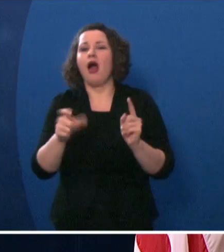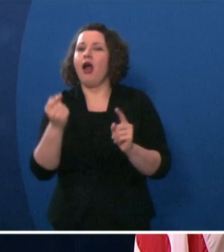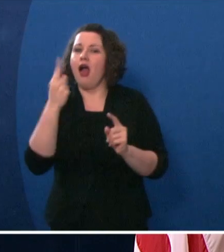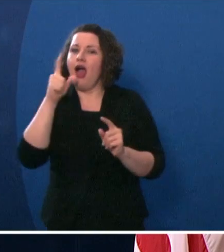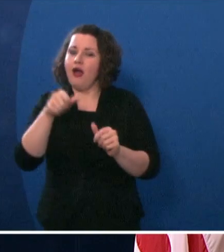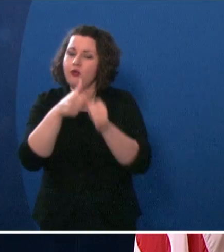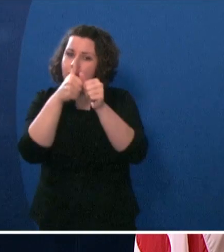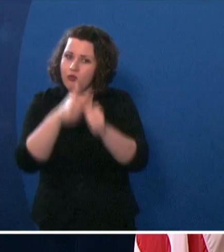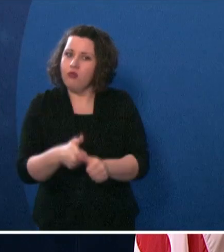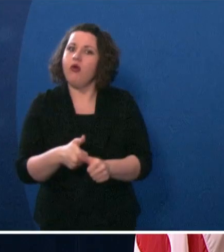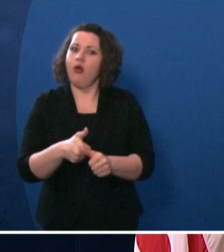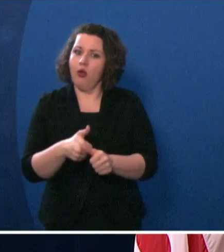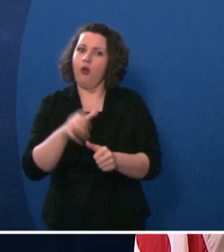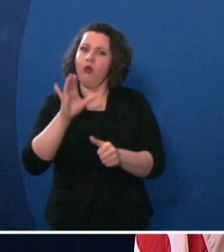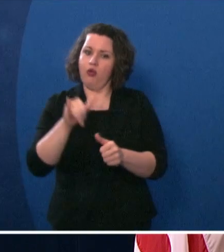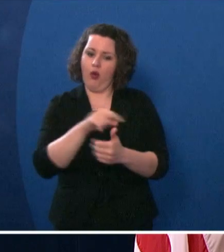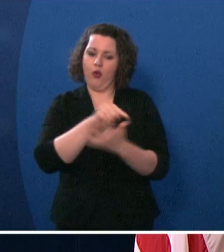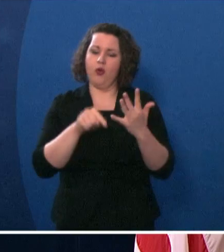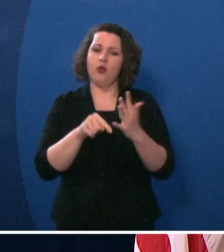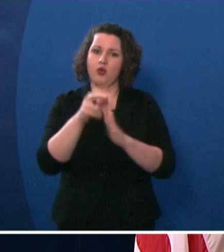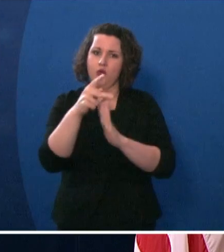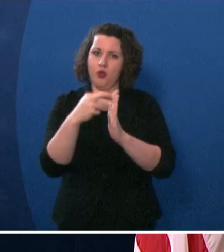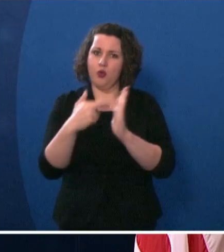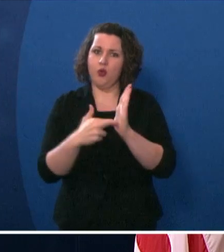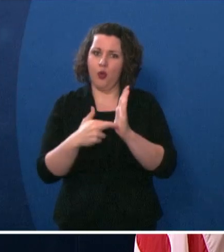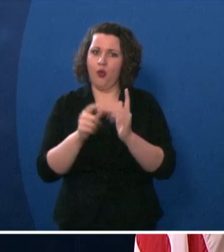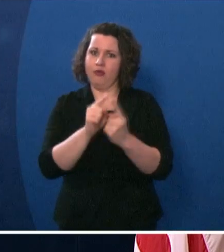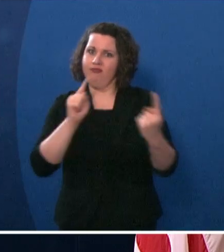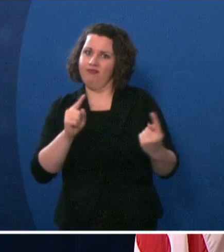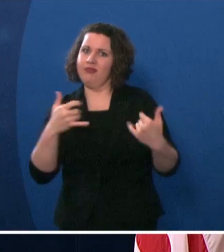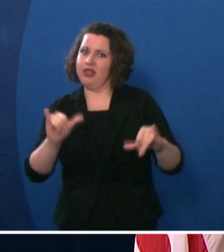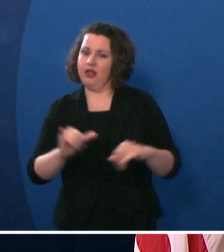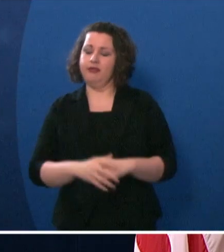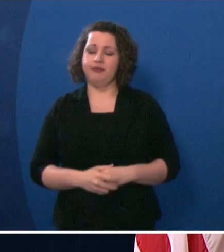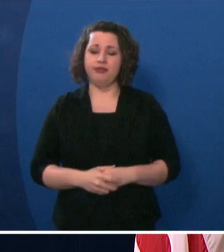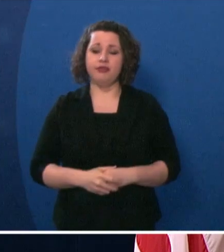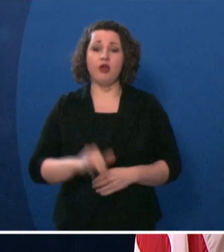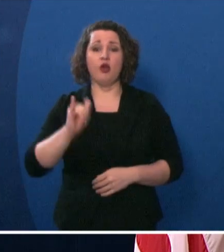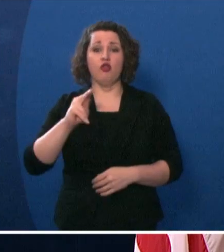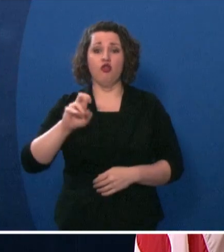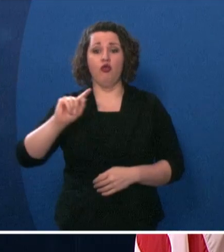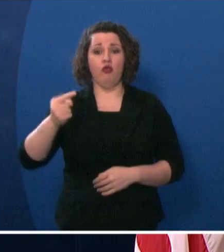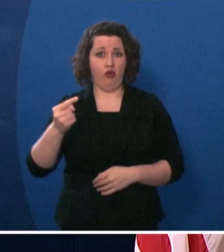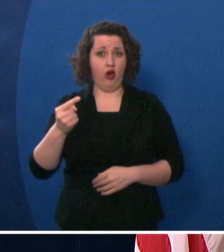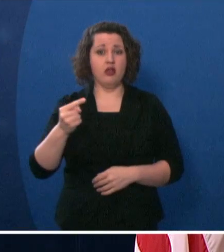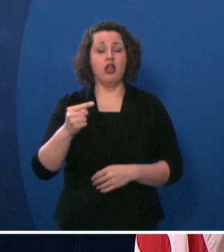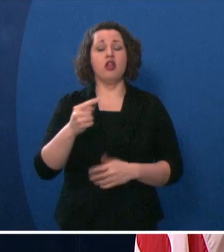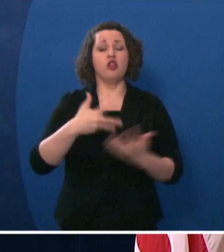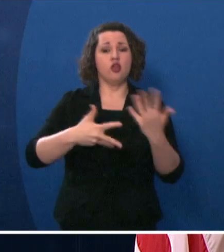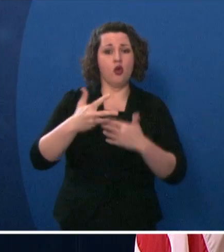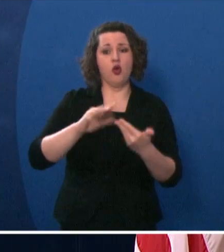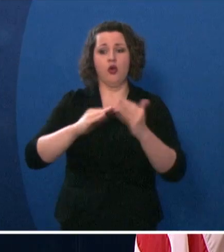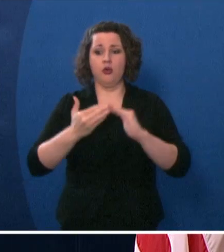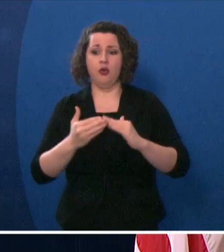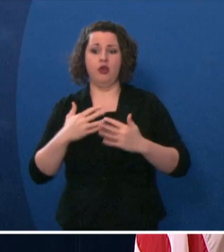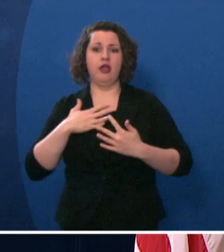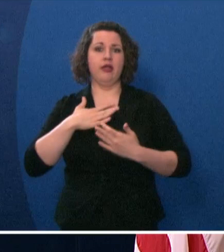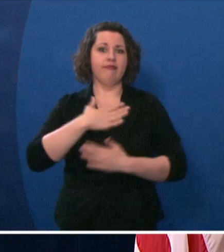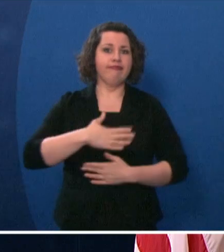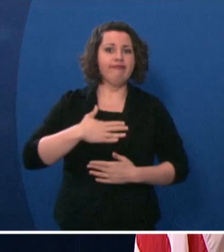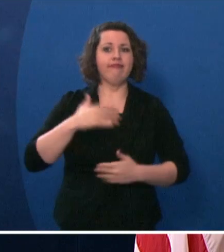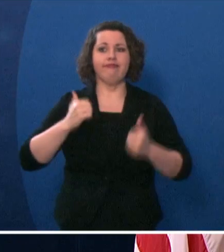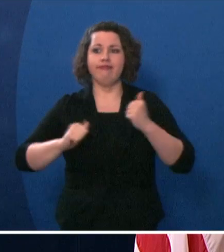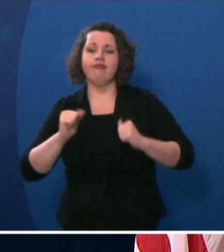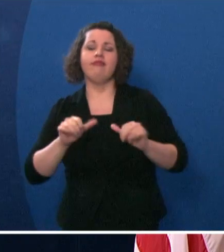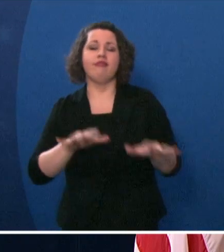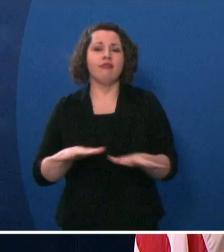and public health measures. Also effective on June 1st, social, community, recreational, leisure, and sports gatherings